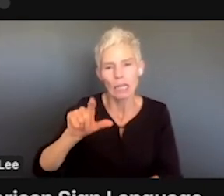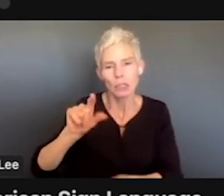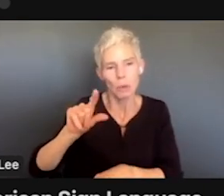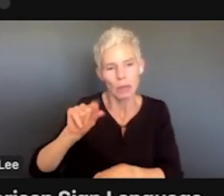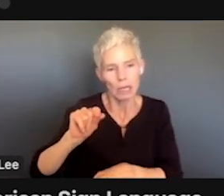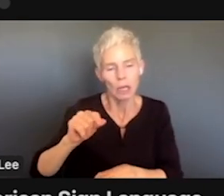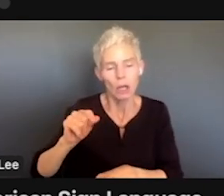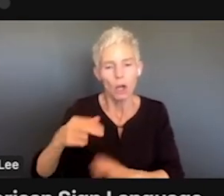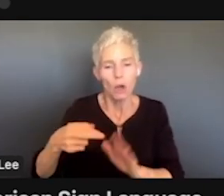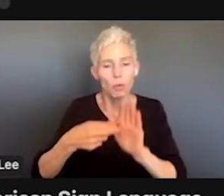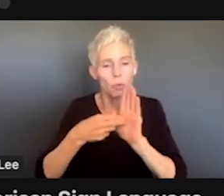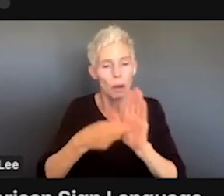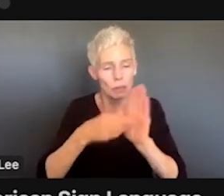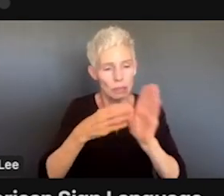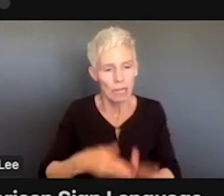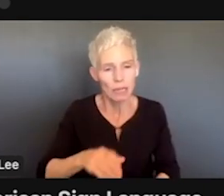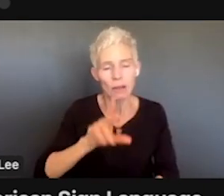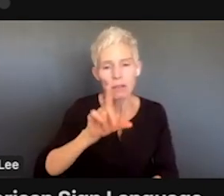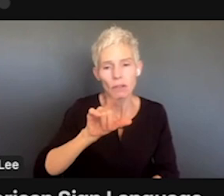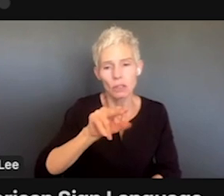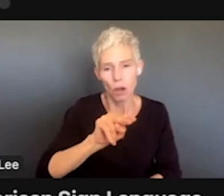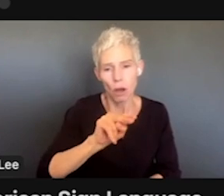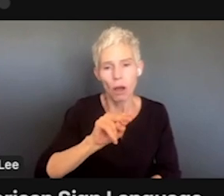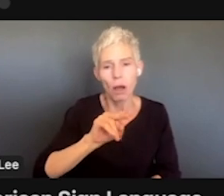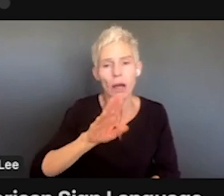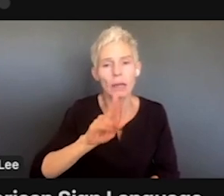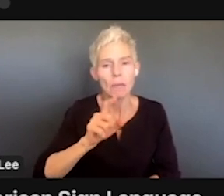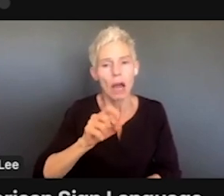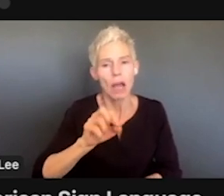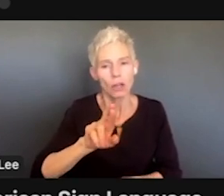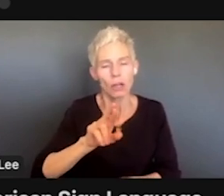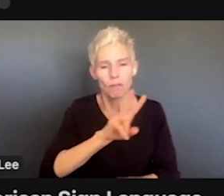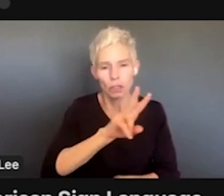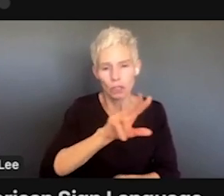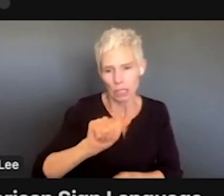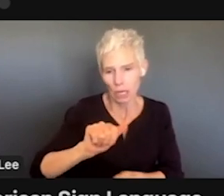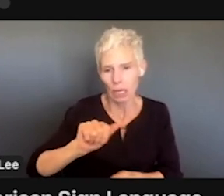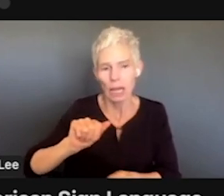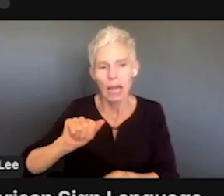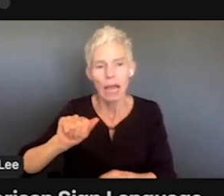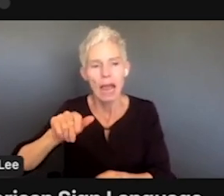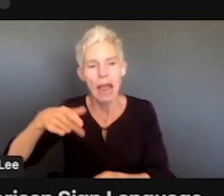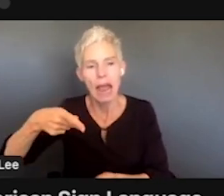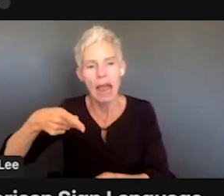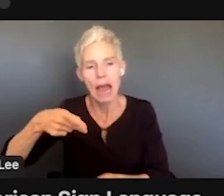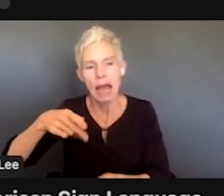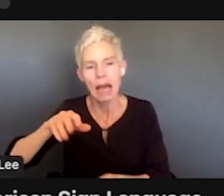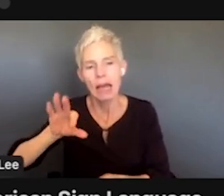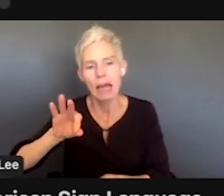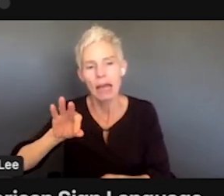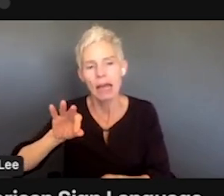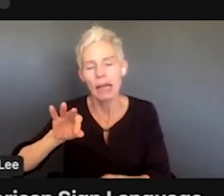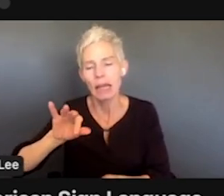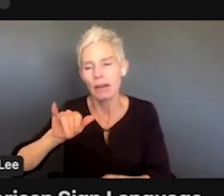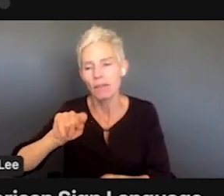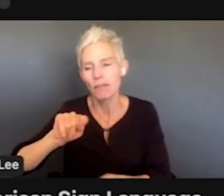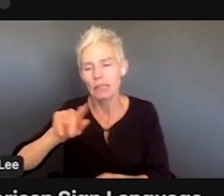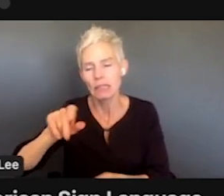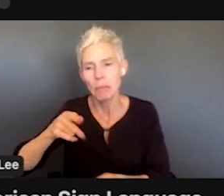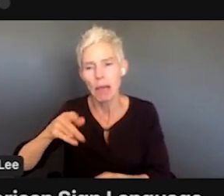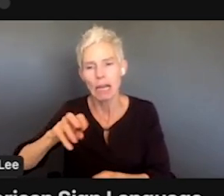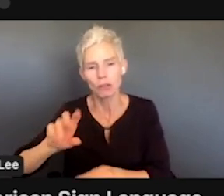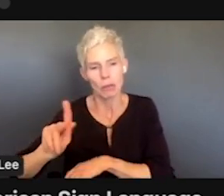of Virginia and Brian Fitzpatrick of Pennsylvania reintroduced the Bipartisan Barriers to Suicide Act,